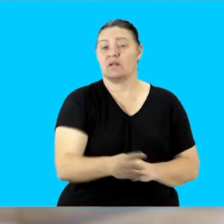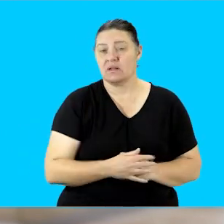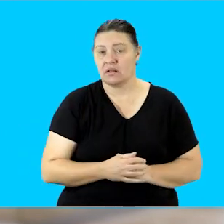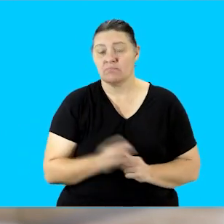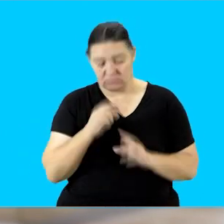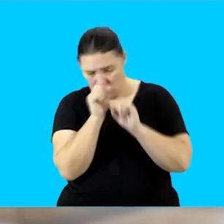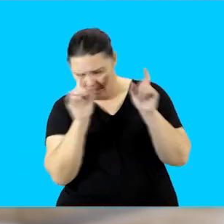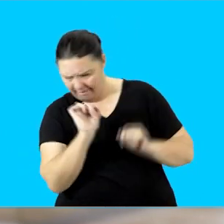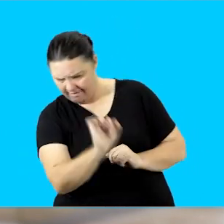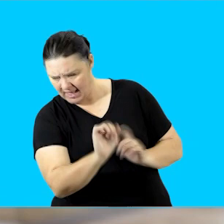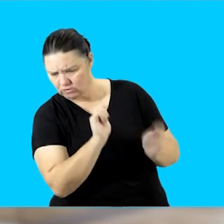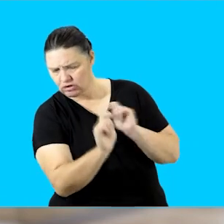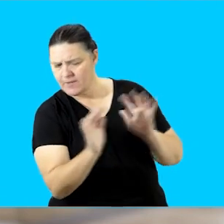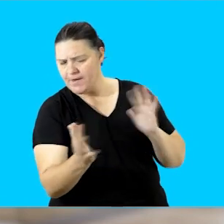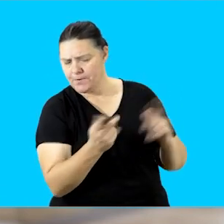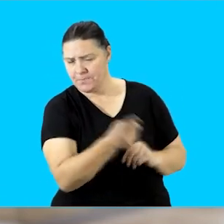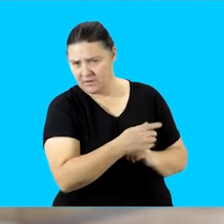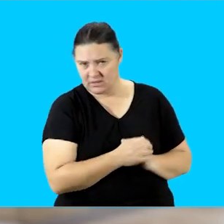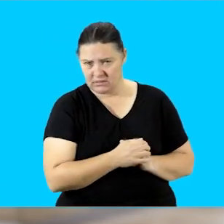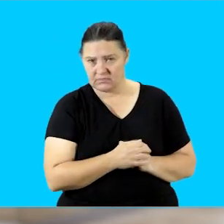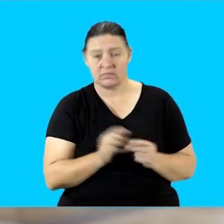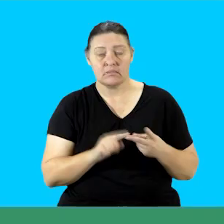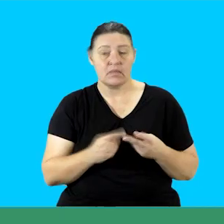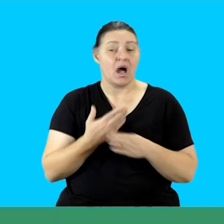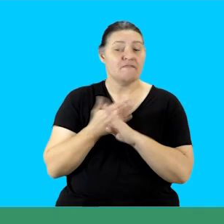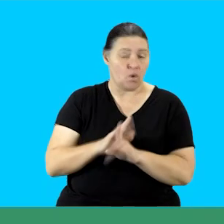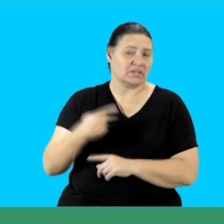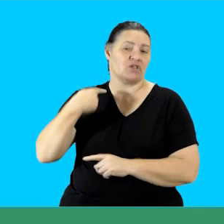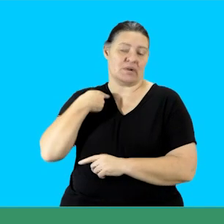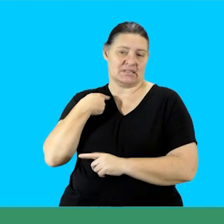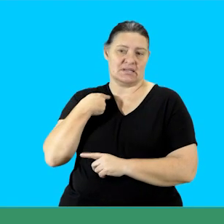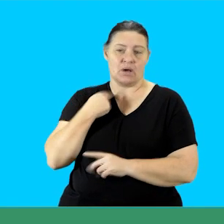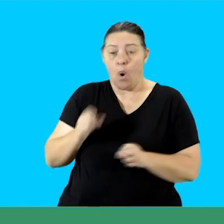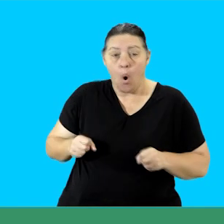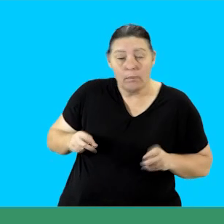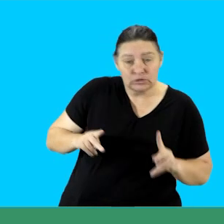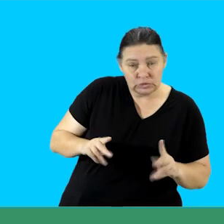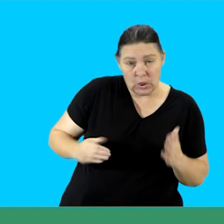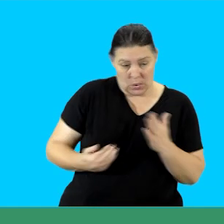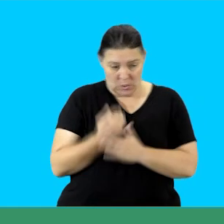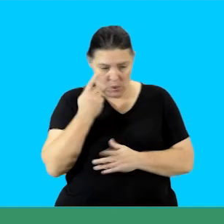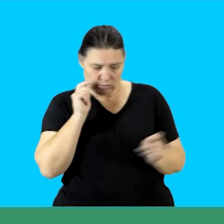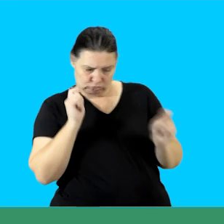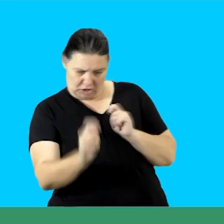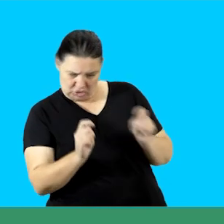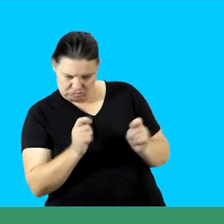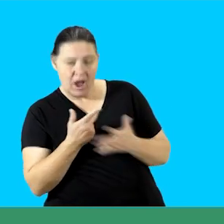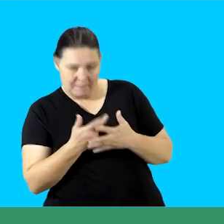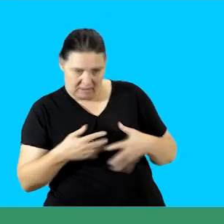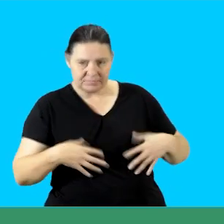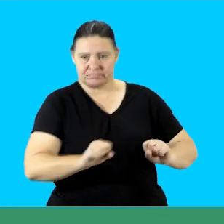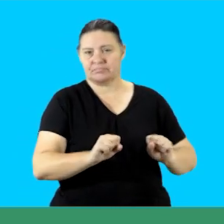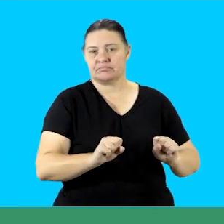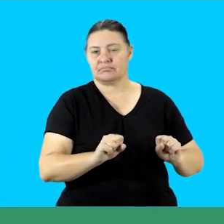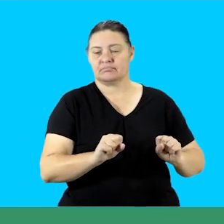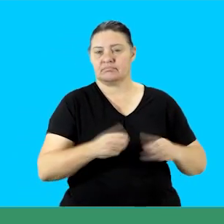aware of society changes. Then avoid threats and take advantage of the new opportunities that the change may